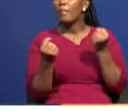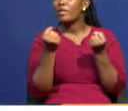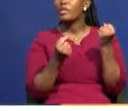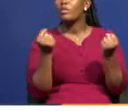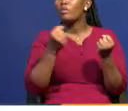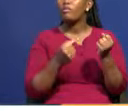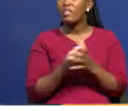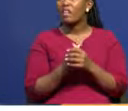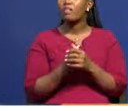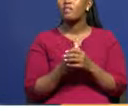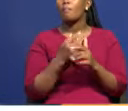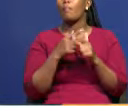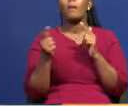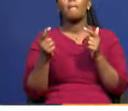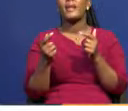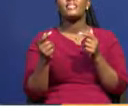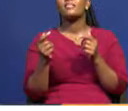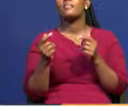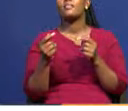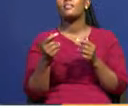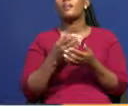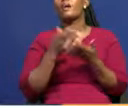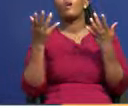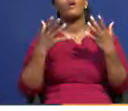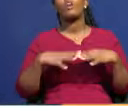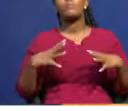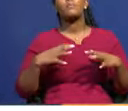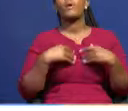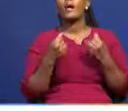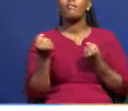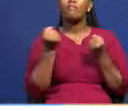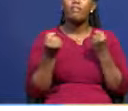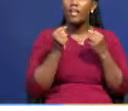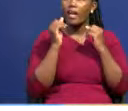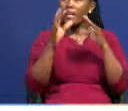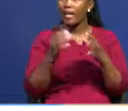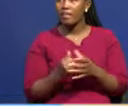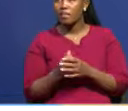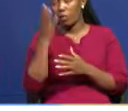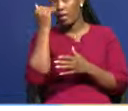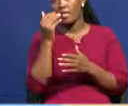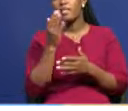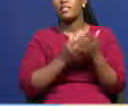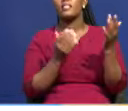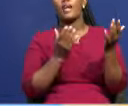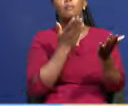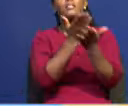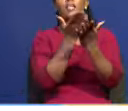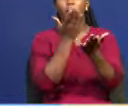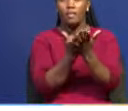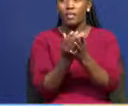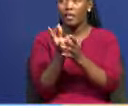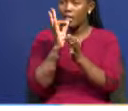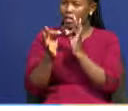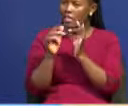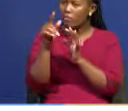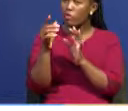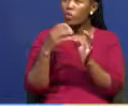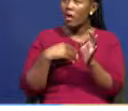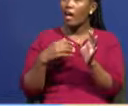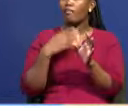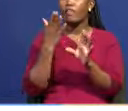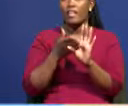But not everybody who has a car. But it is exempted, because some of the suggestions that are being made, if we exempt it from the commercial vehicles,